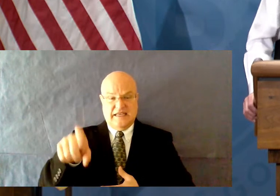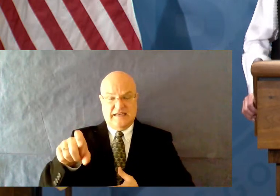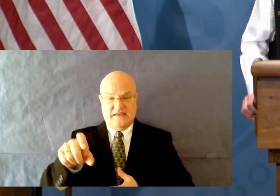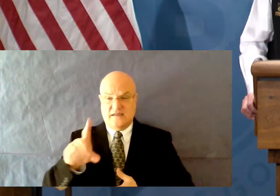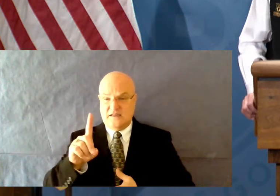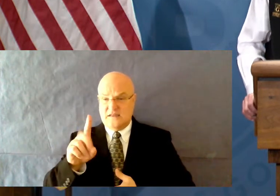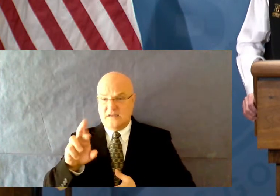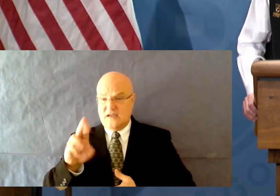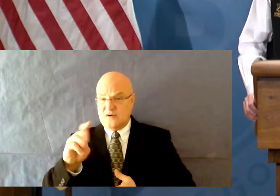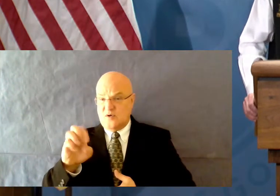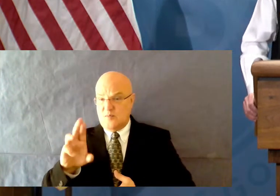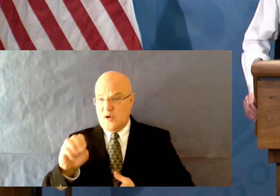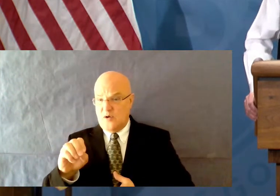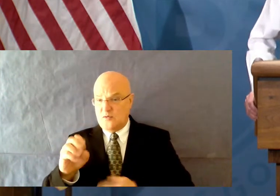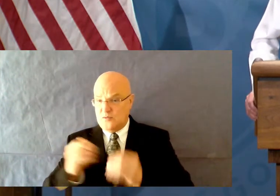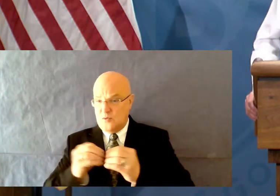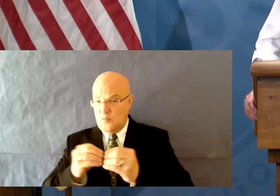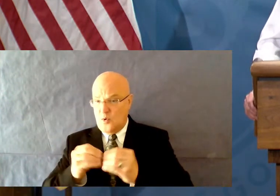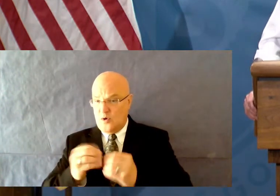that?